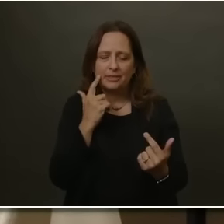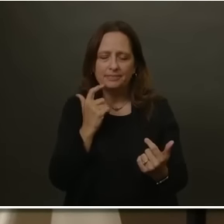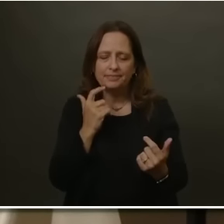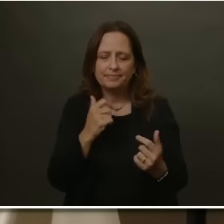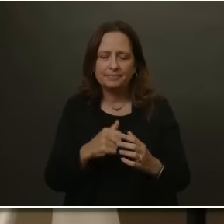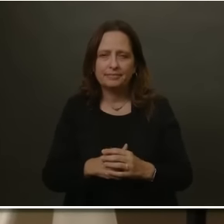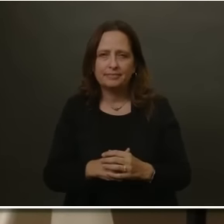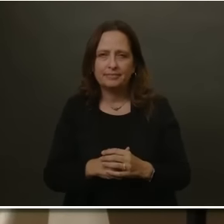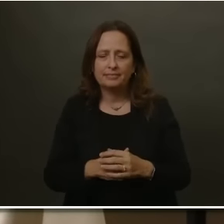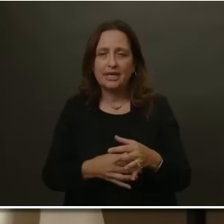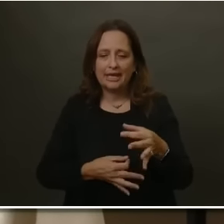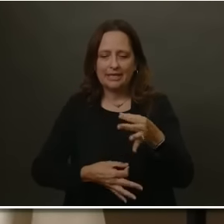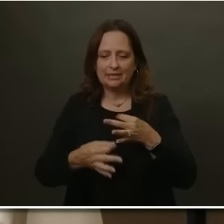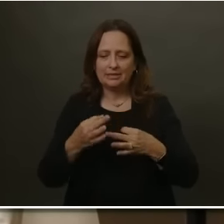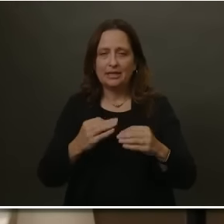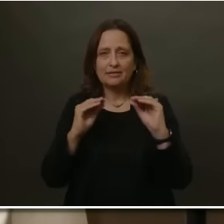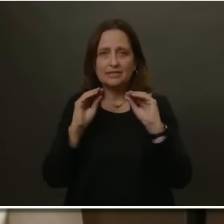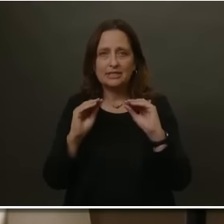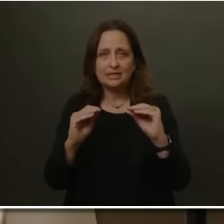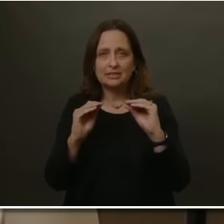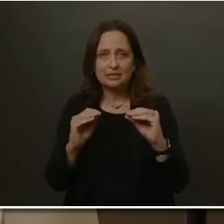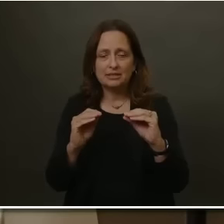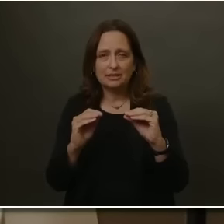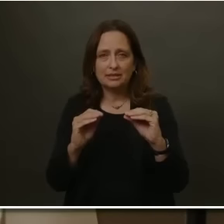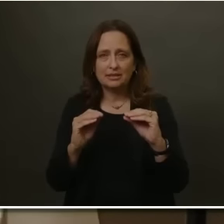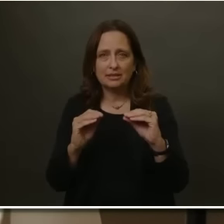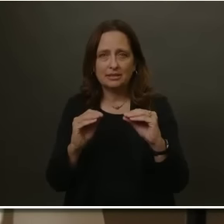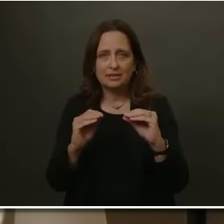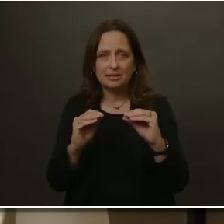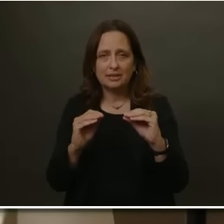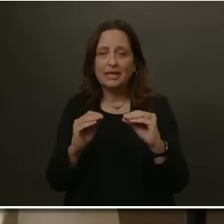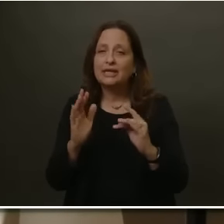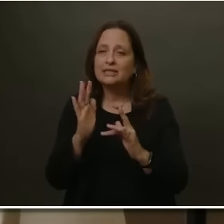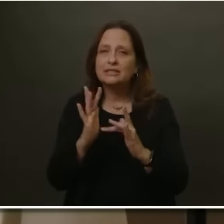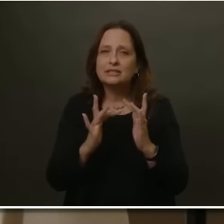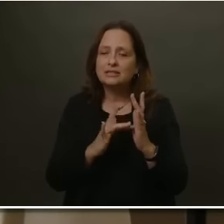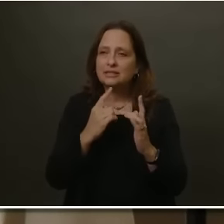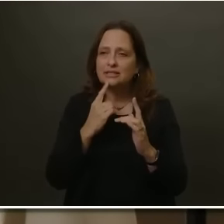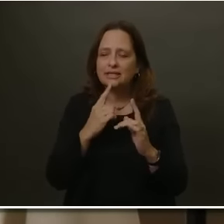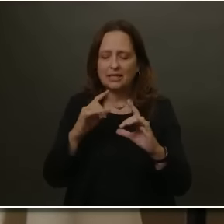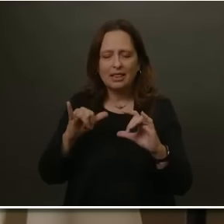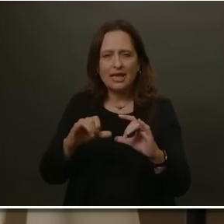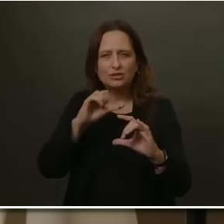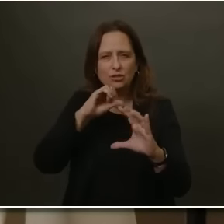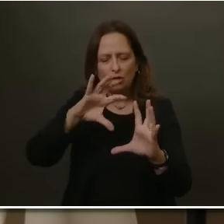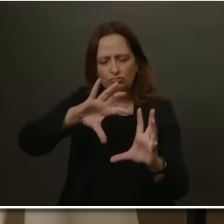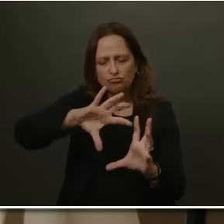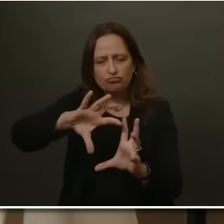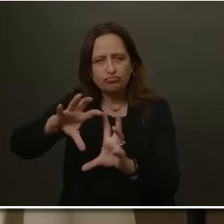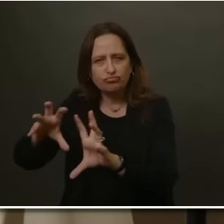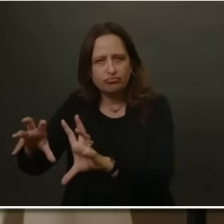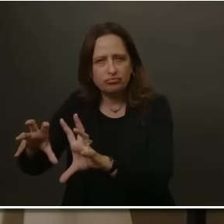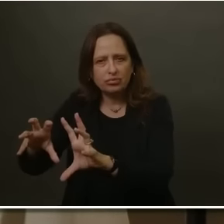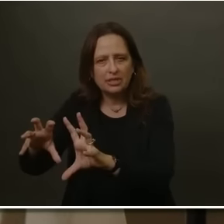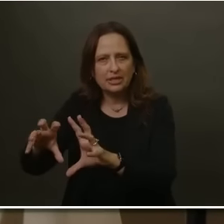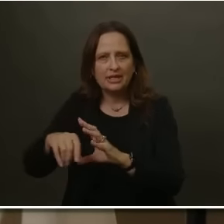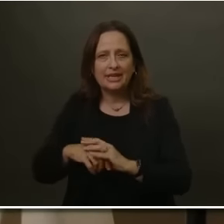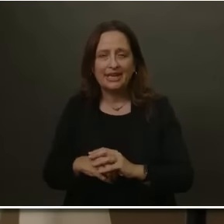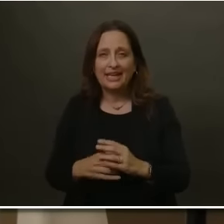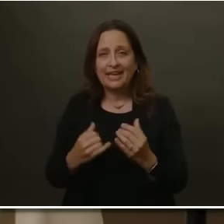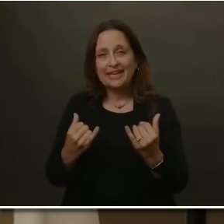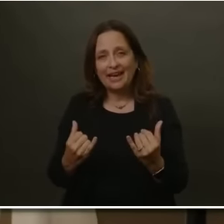This time, instead of teaching, he commands, though, that the stone be rolled away. And at this point, it's not hard to be on Team